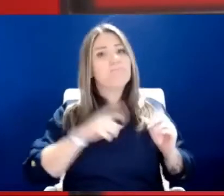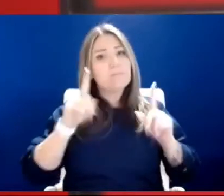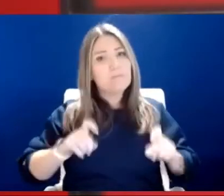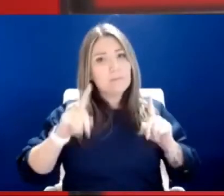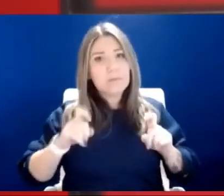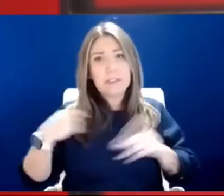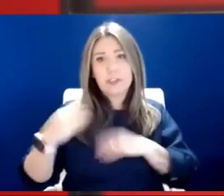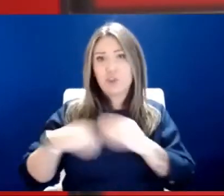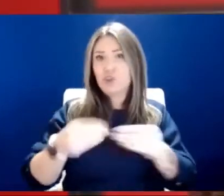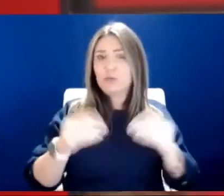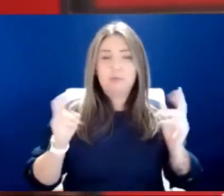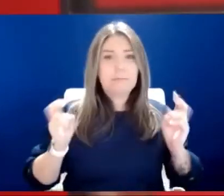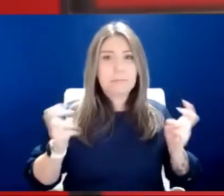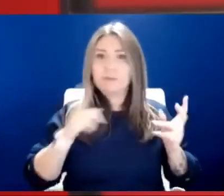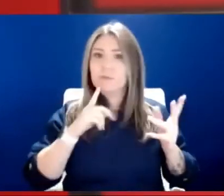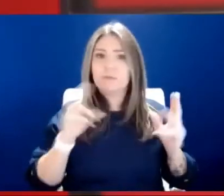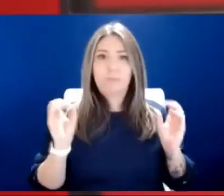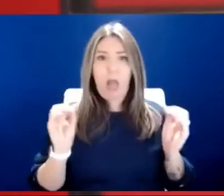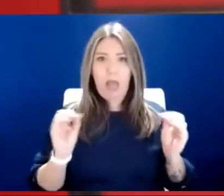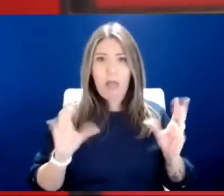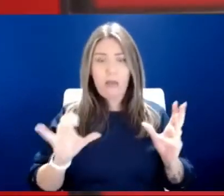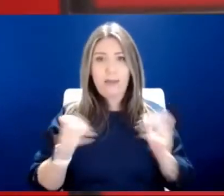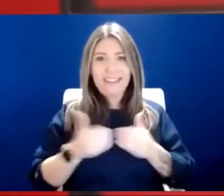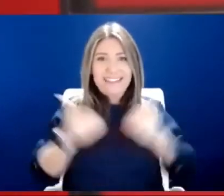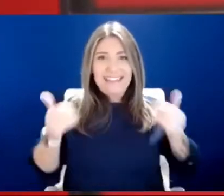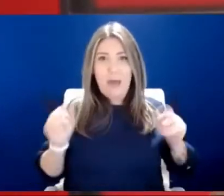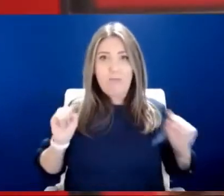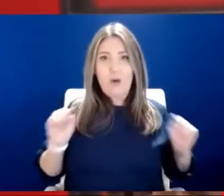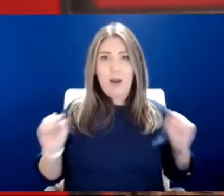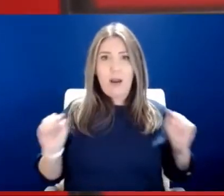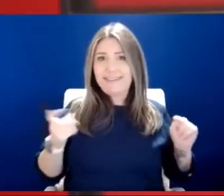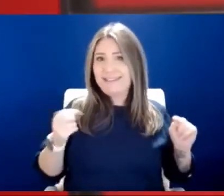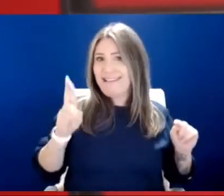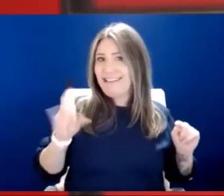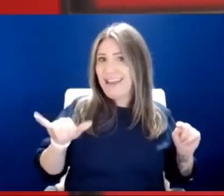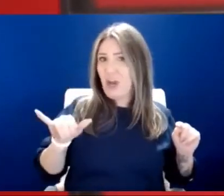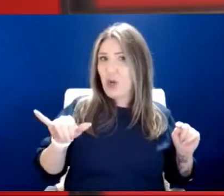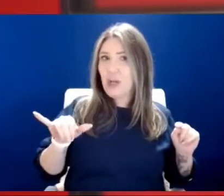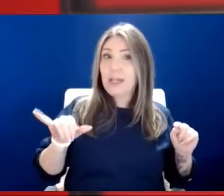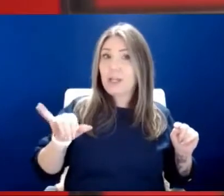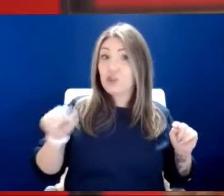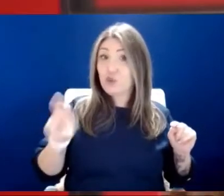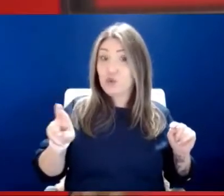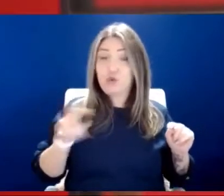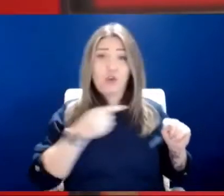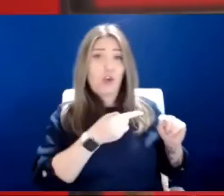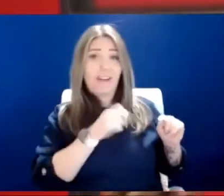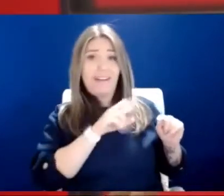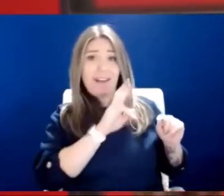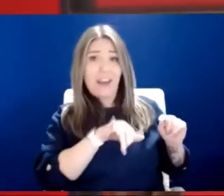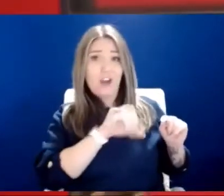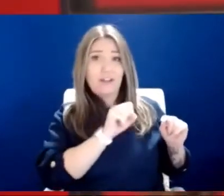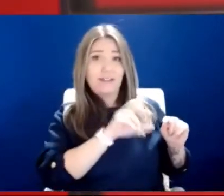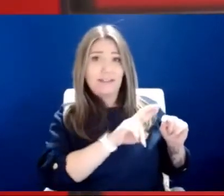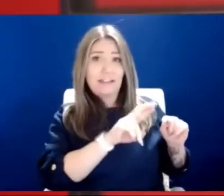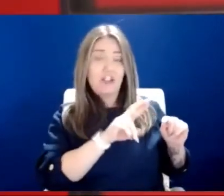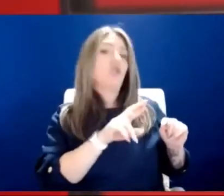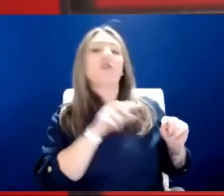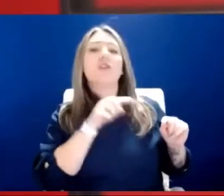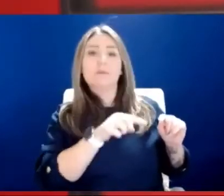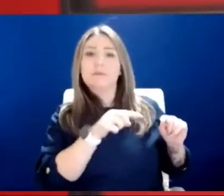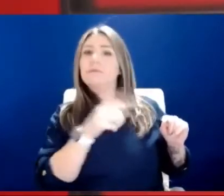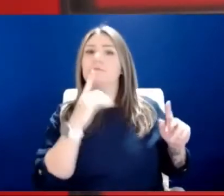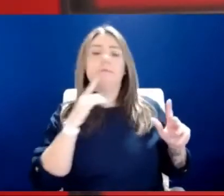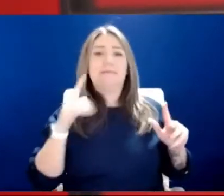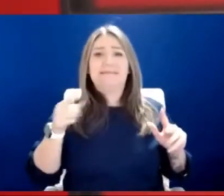genetic condition. So that separates Gary from any carrier. Gary was not a